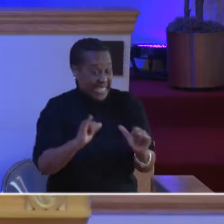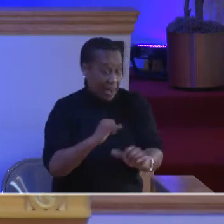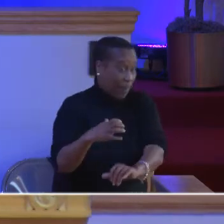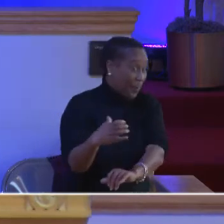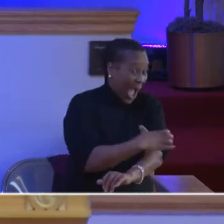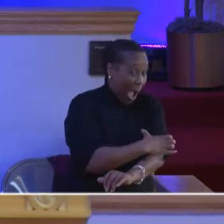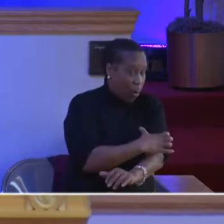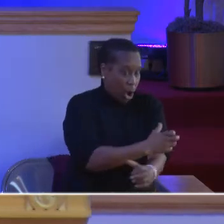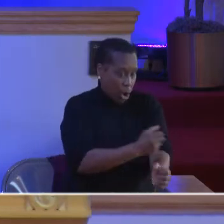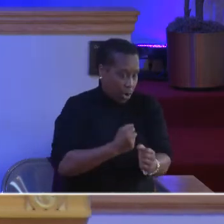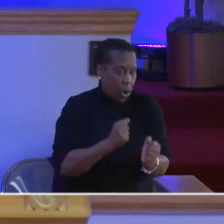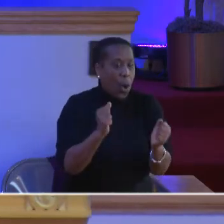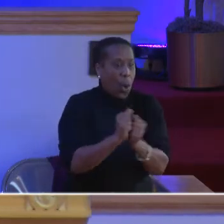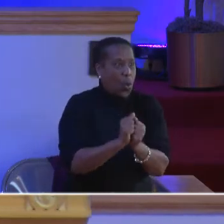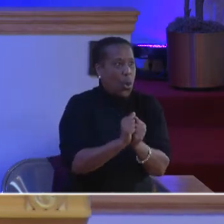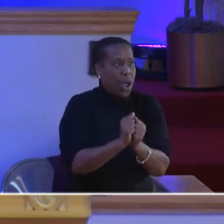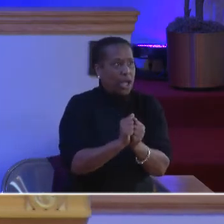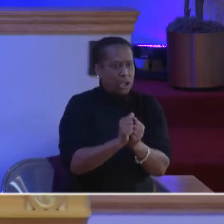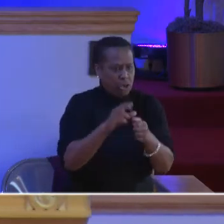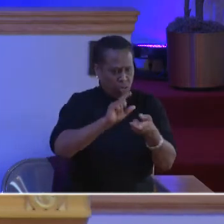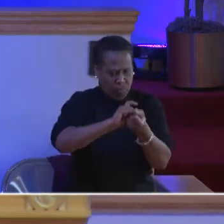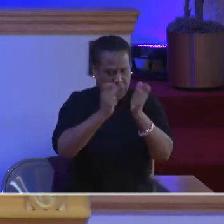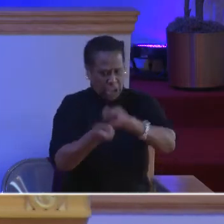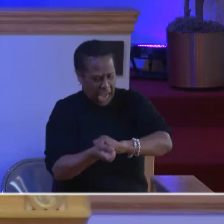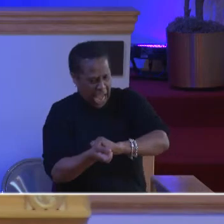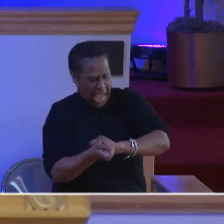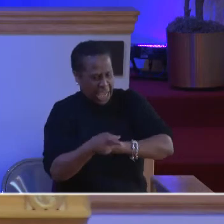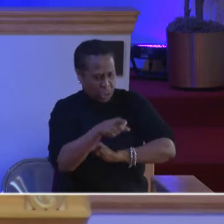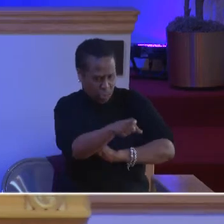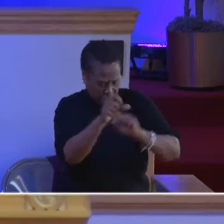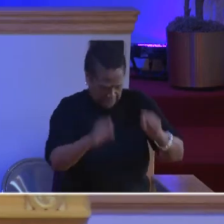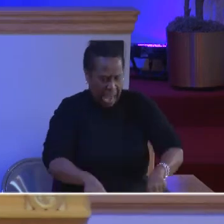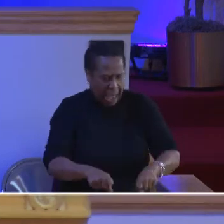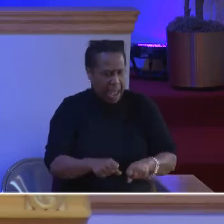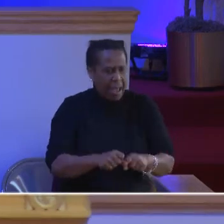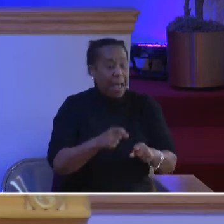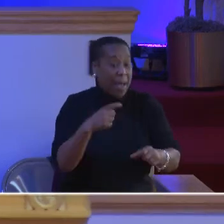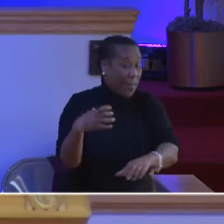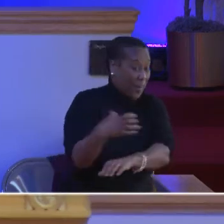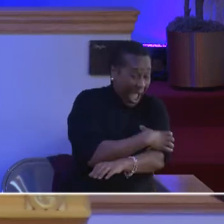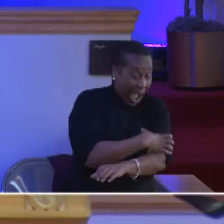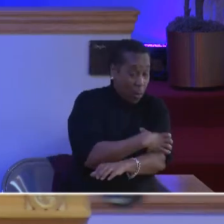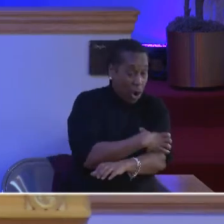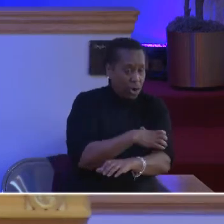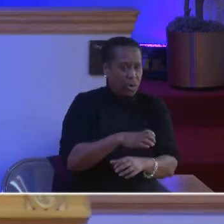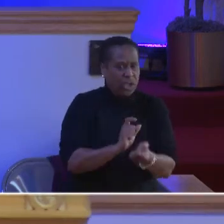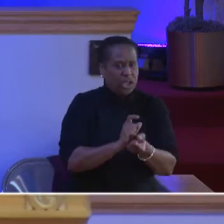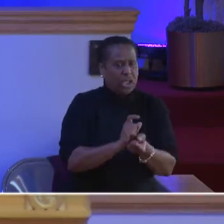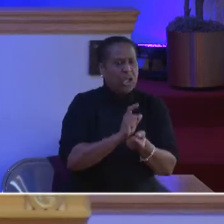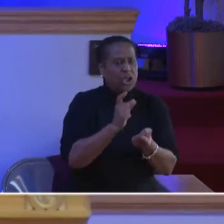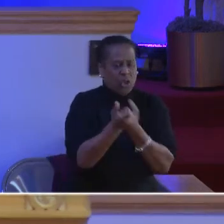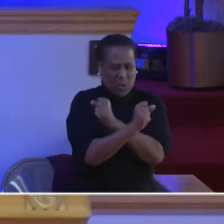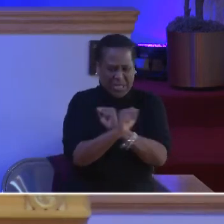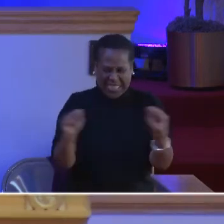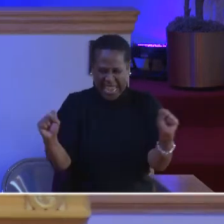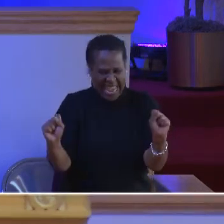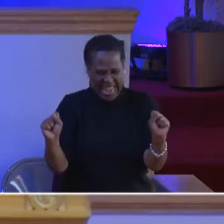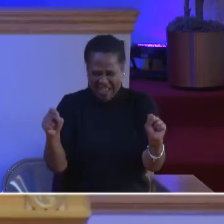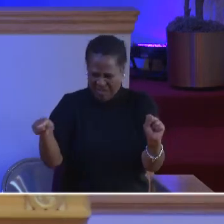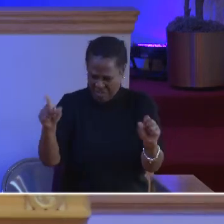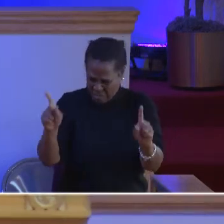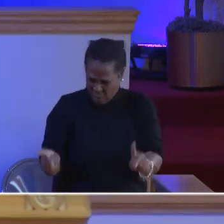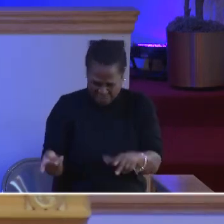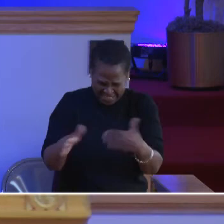power to transform your midnights into mornings. There's power to save the dying soul.